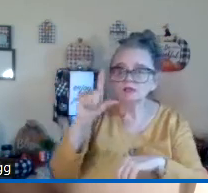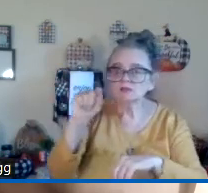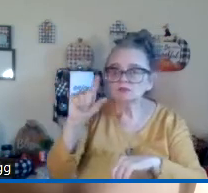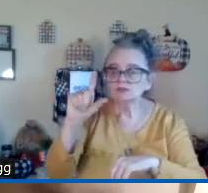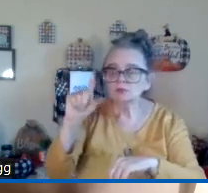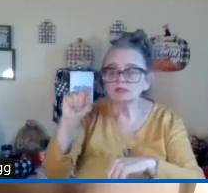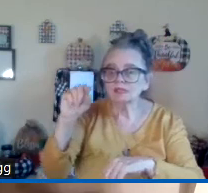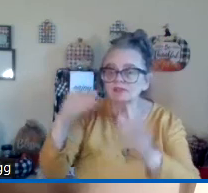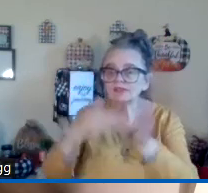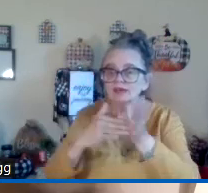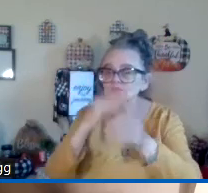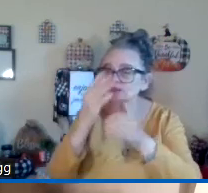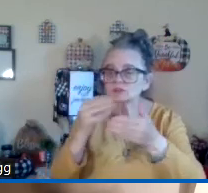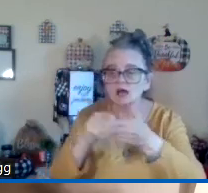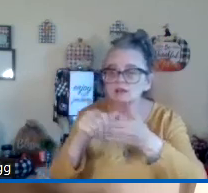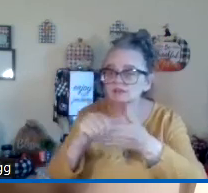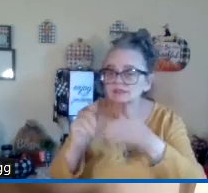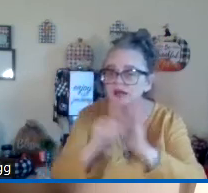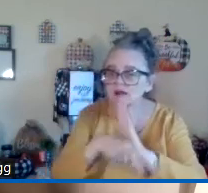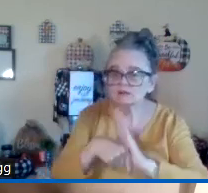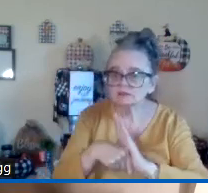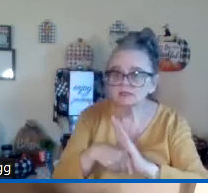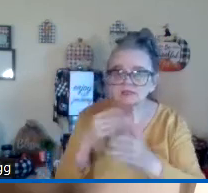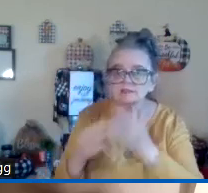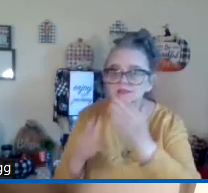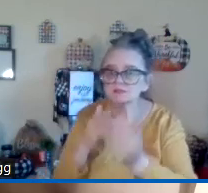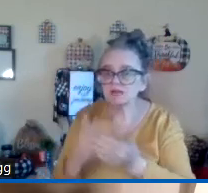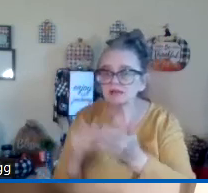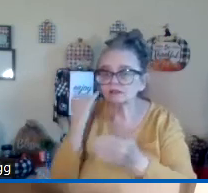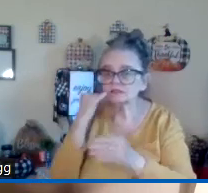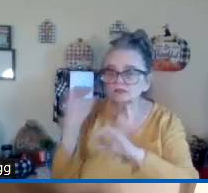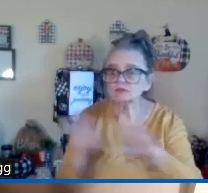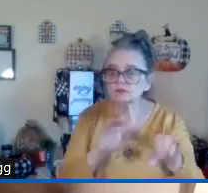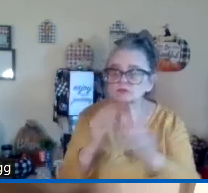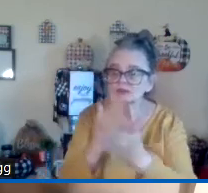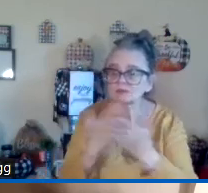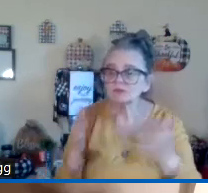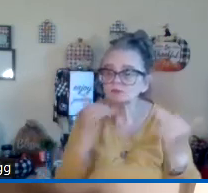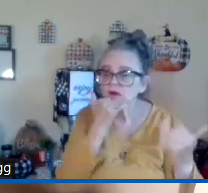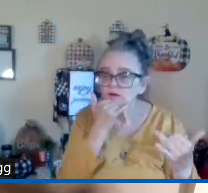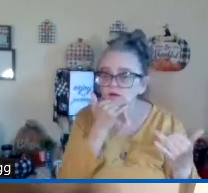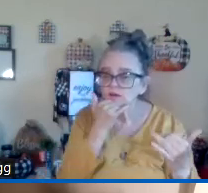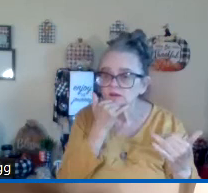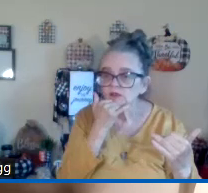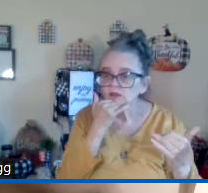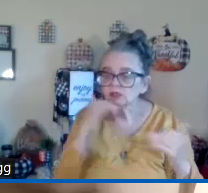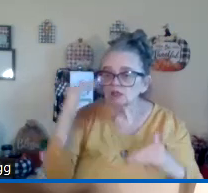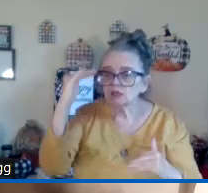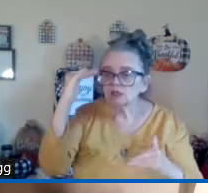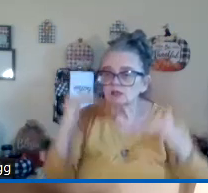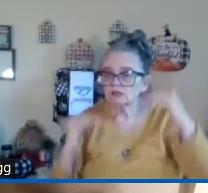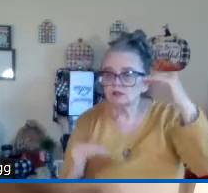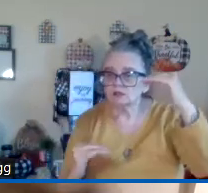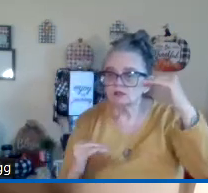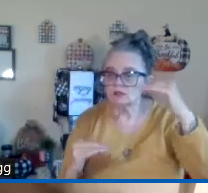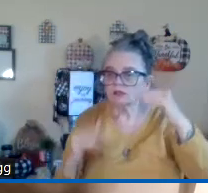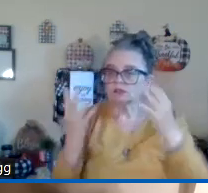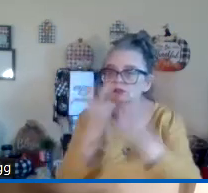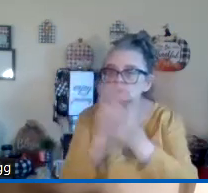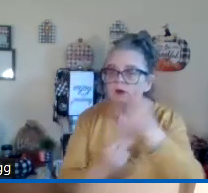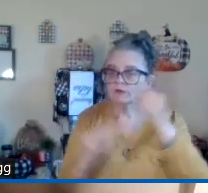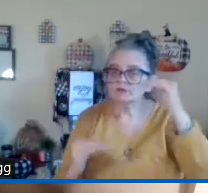be, I'm the lion, I can take you. He just tries to take it all.